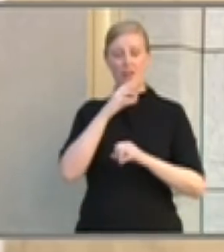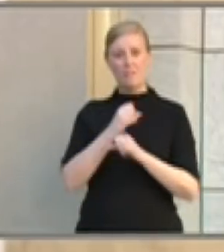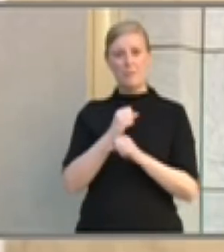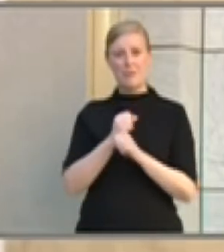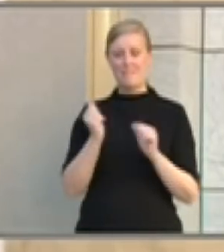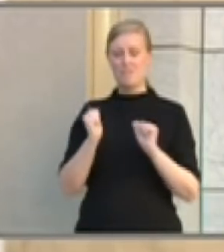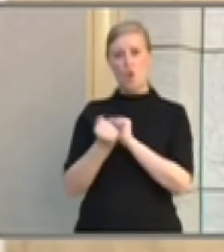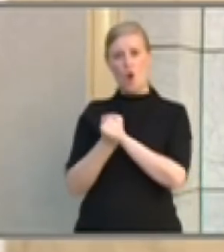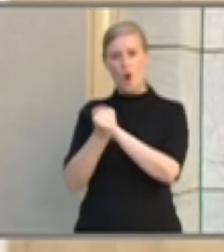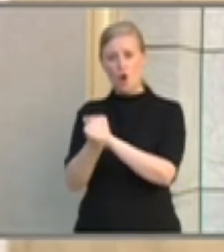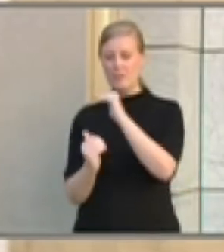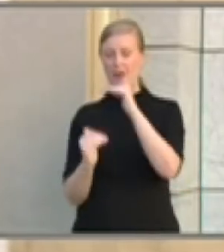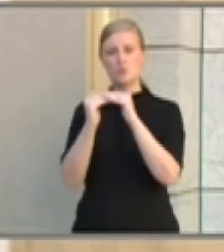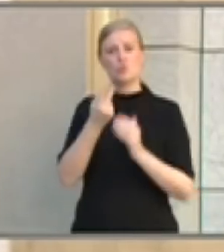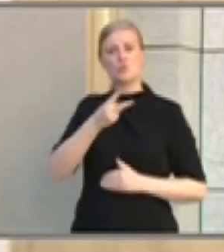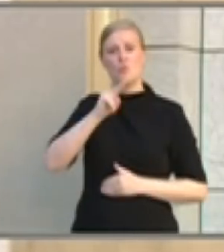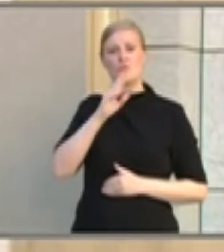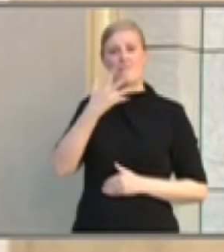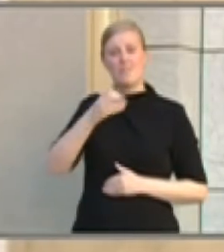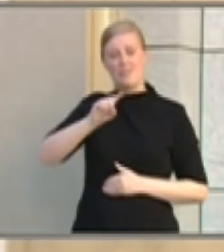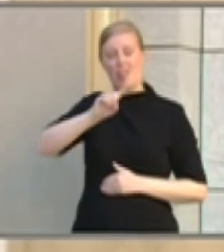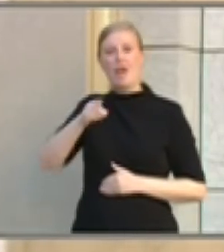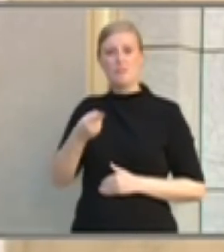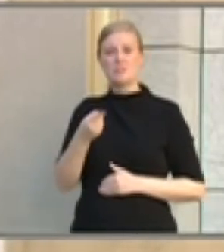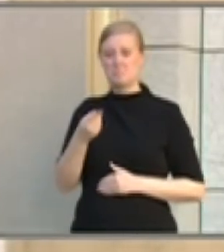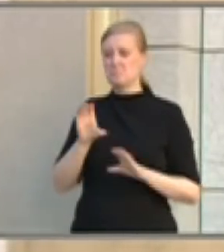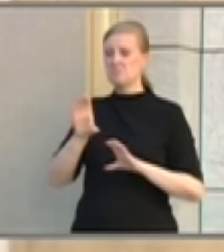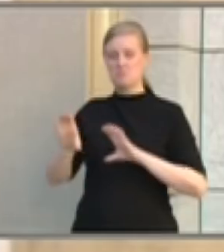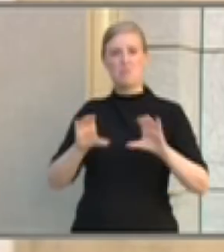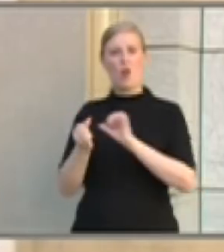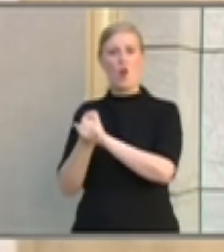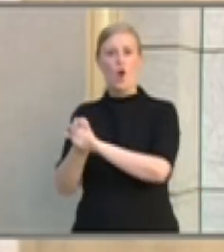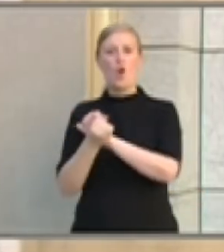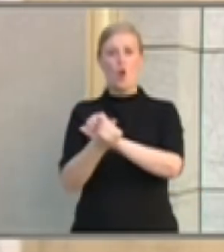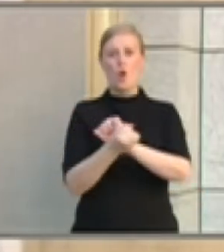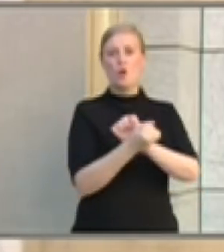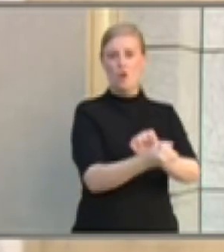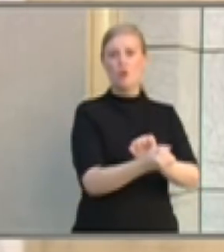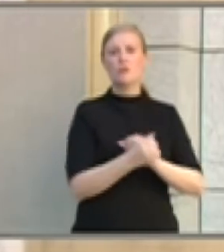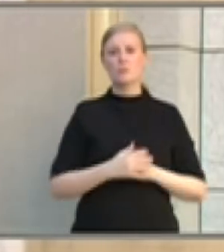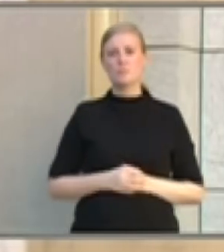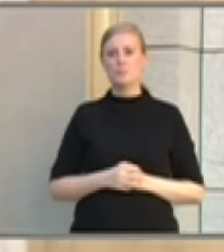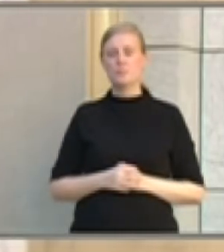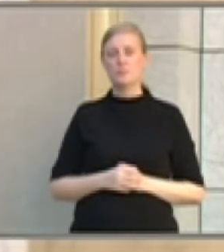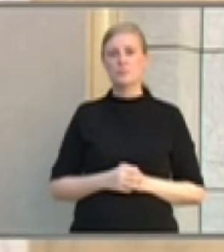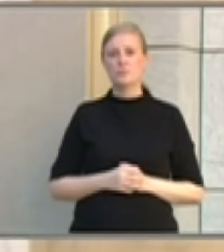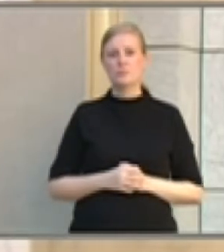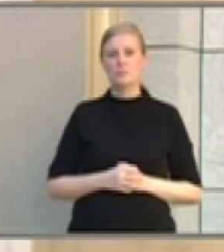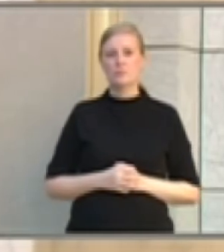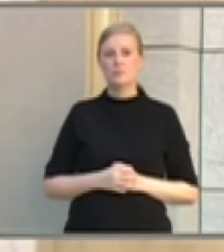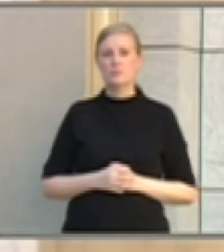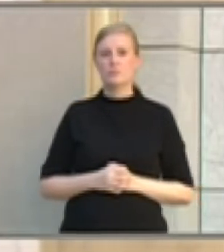$250,000. And as the Prime Minister referred to our earlier packages, we are providing cash payments of up